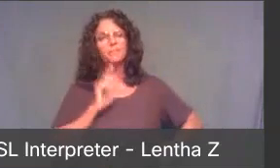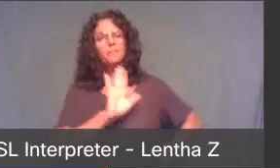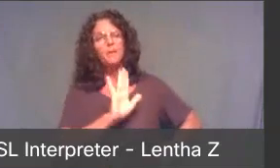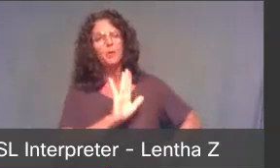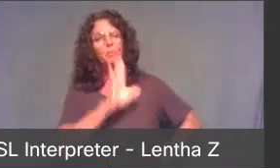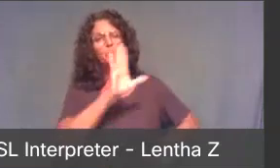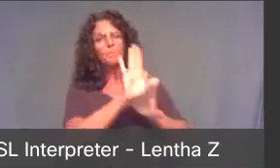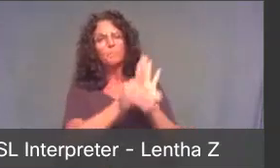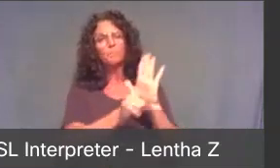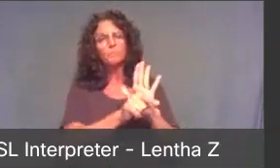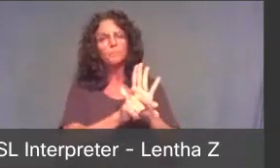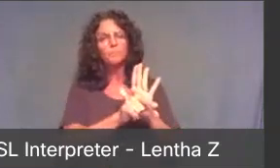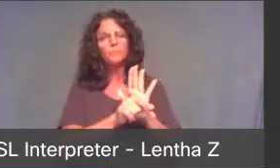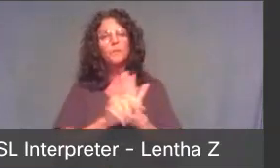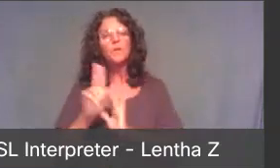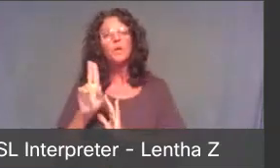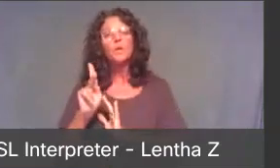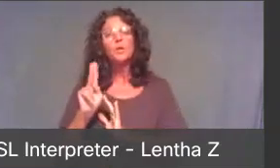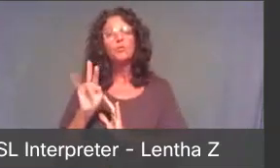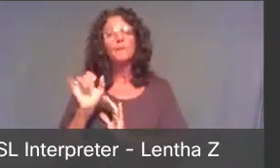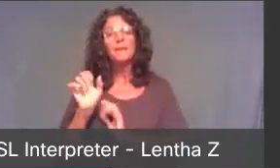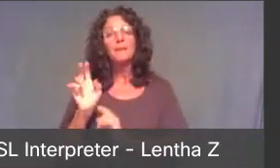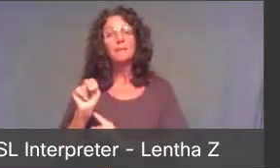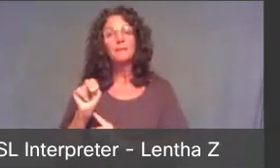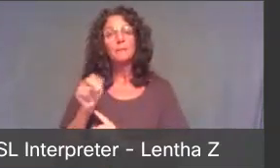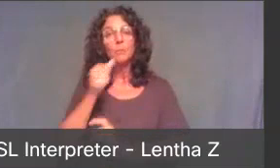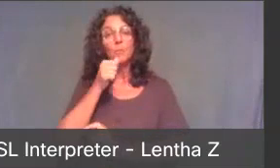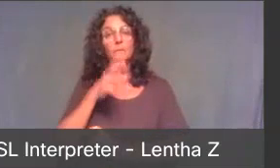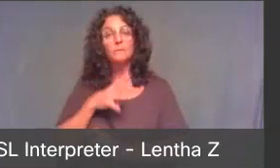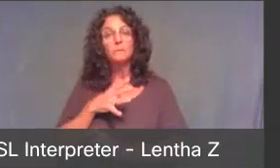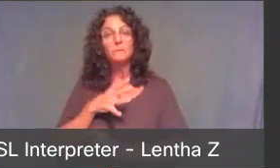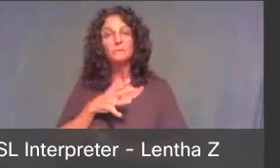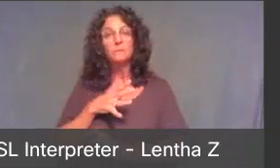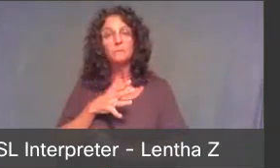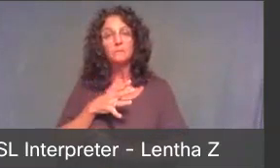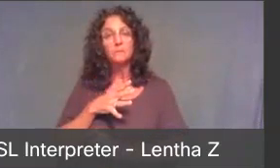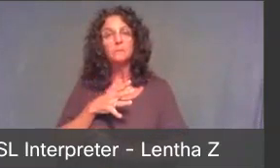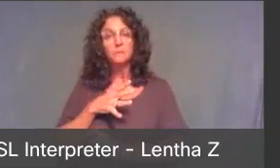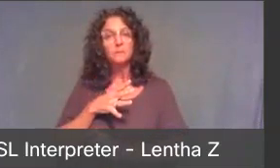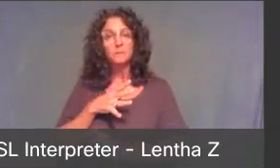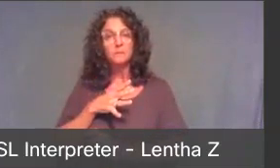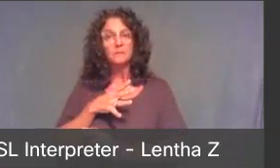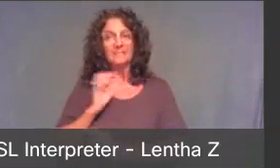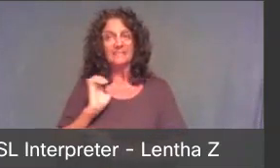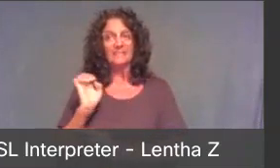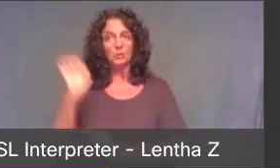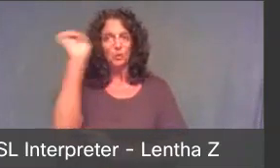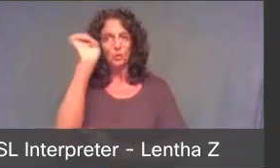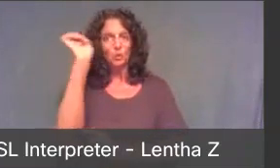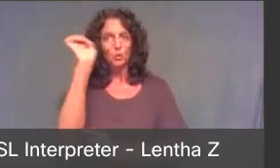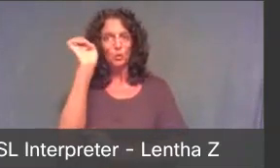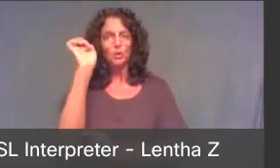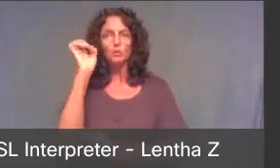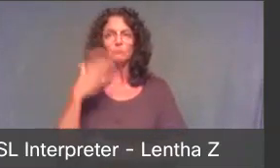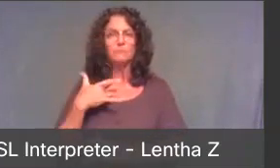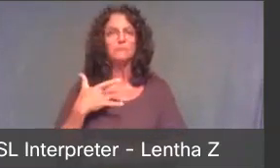don't know, like Ukrainian woman is from like Eastern Europe, you know, is pretty fair skinned,